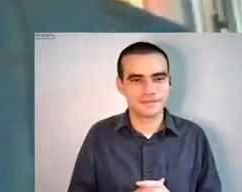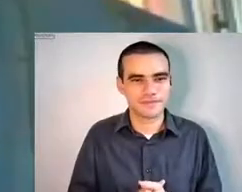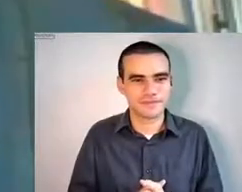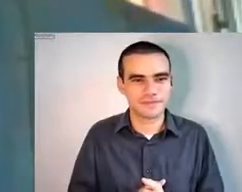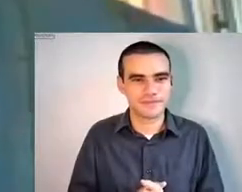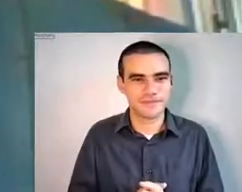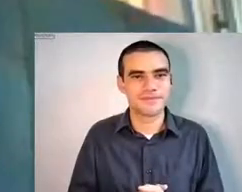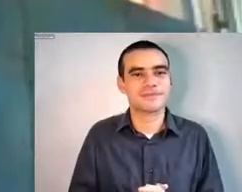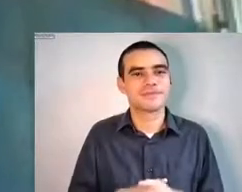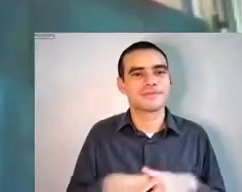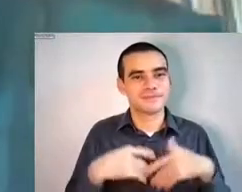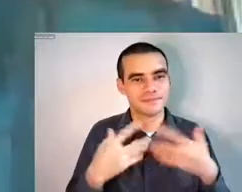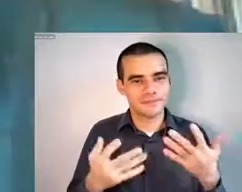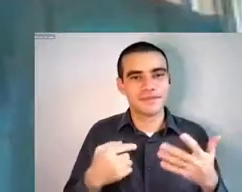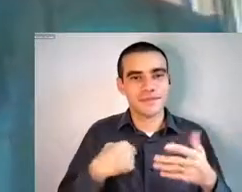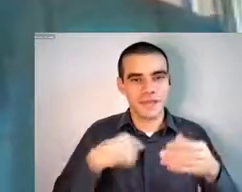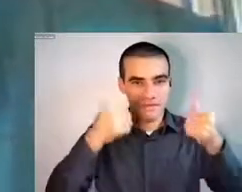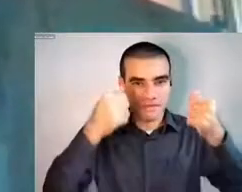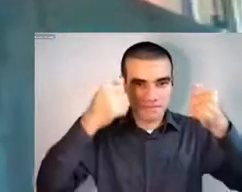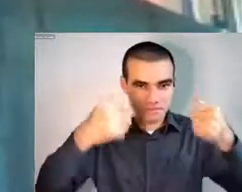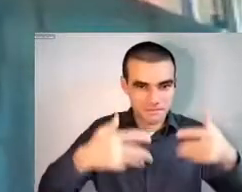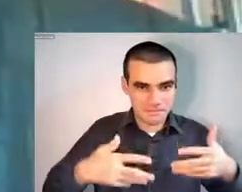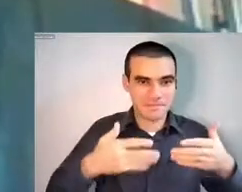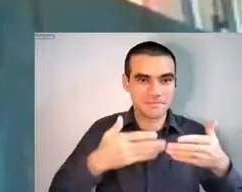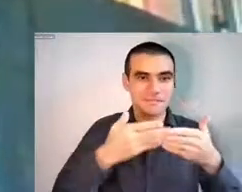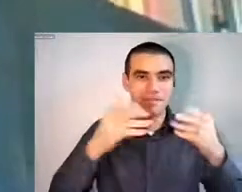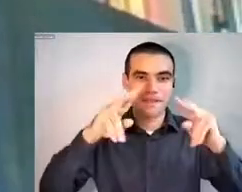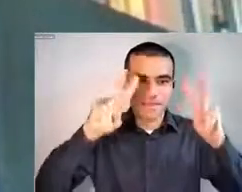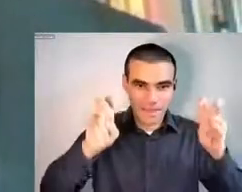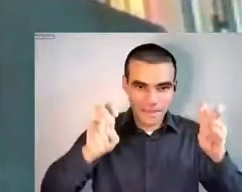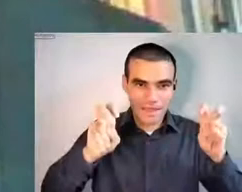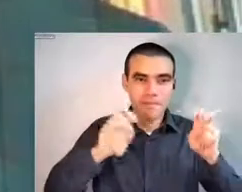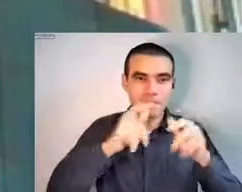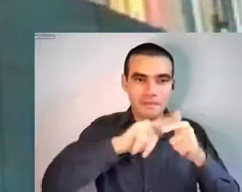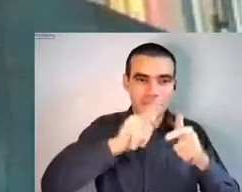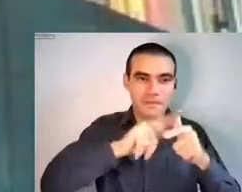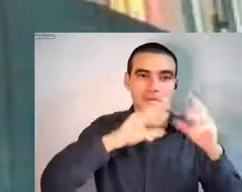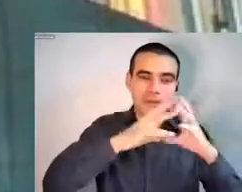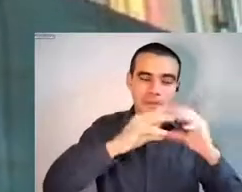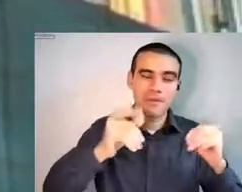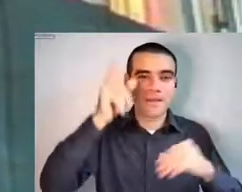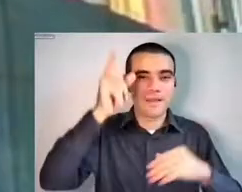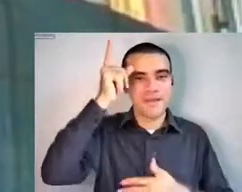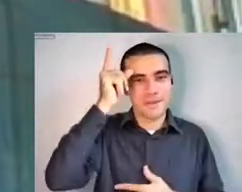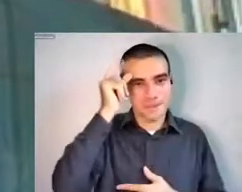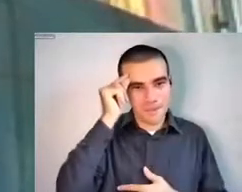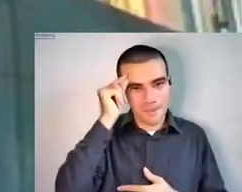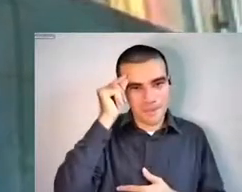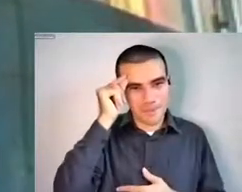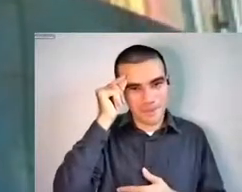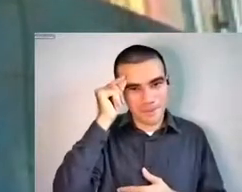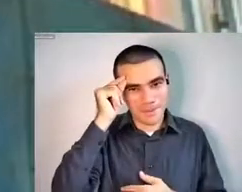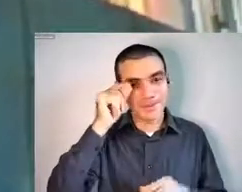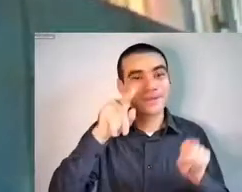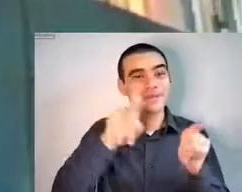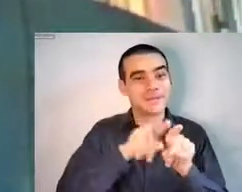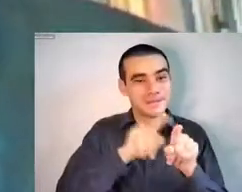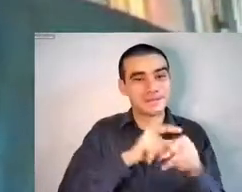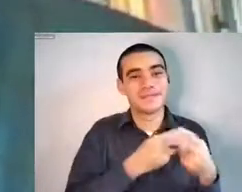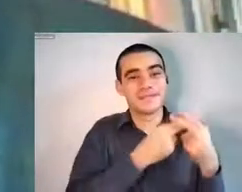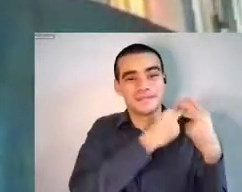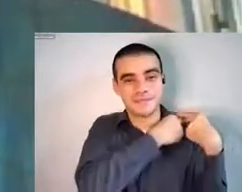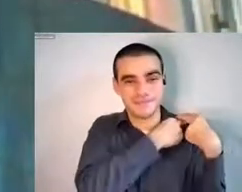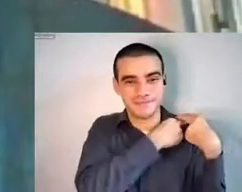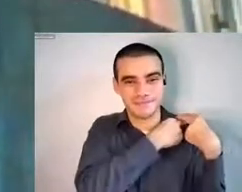planet. So being able to talk to you about possible solutions is a relief, but also